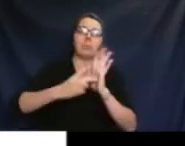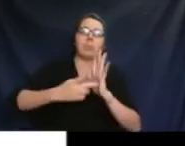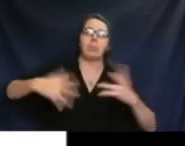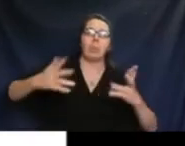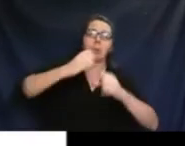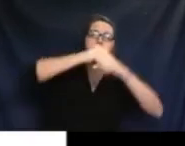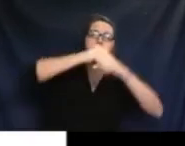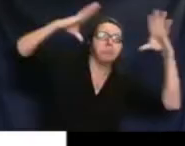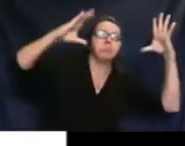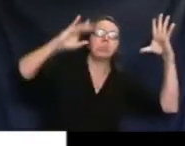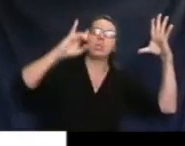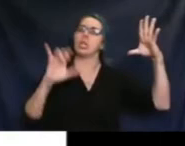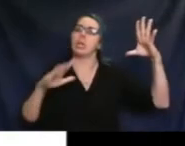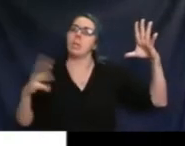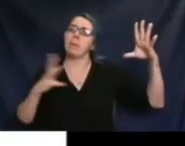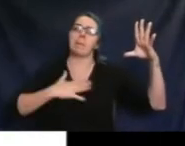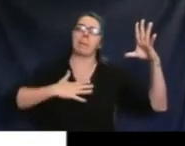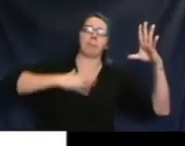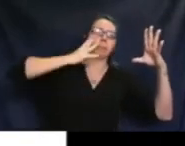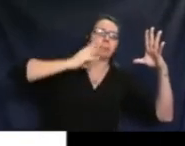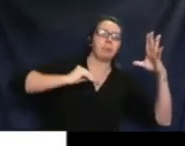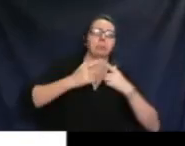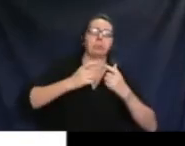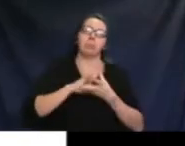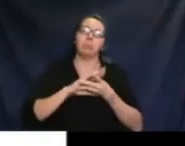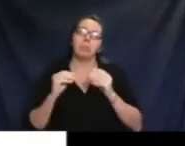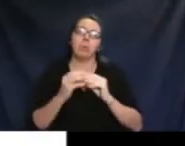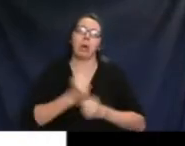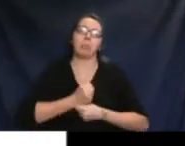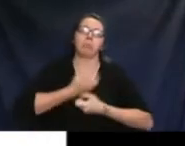directly have to be about